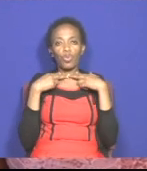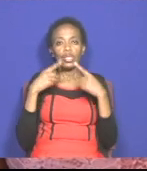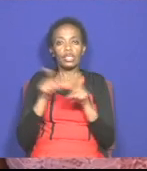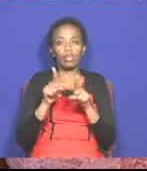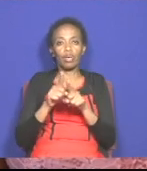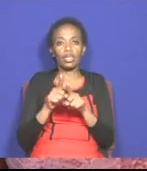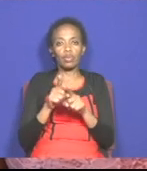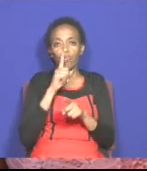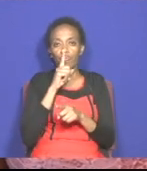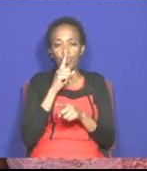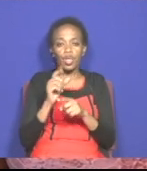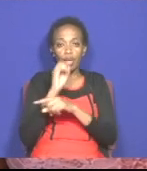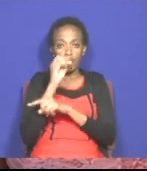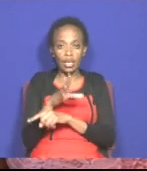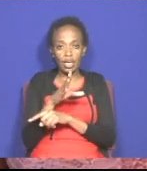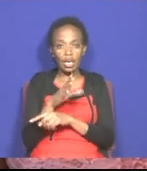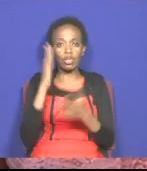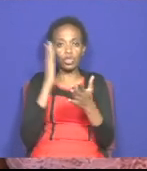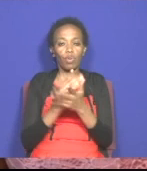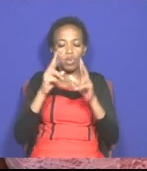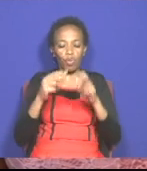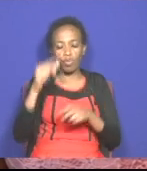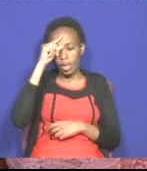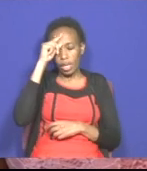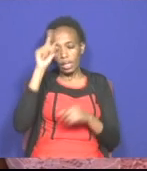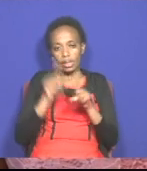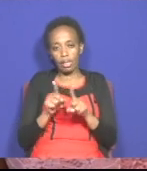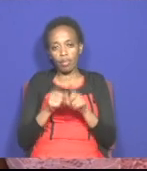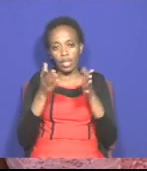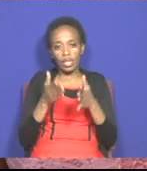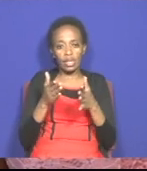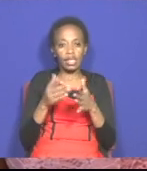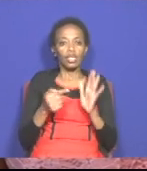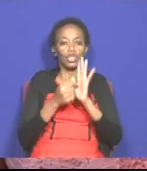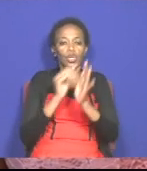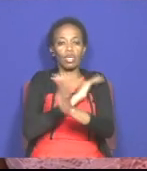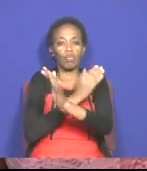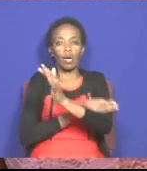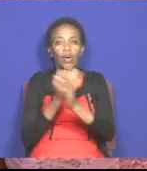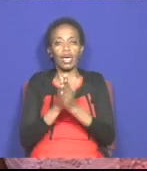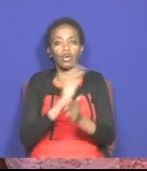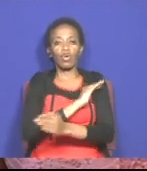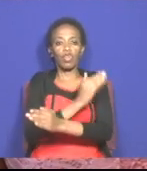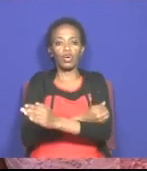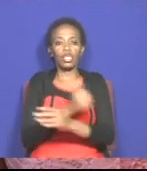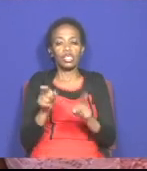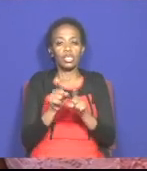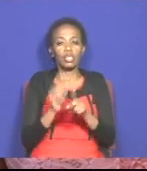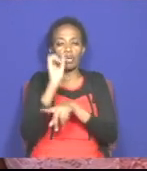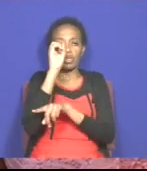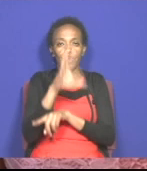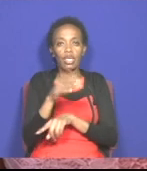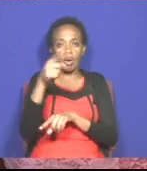media into seizing scrutiny of the government and those wielding power and authority. As media,